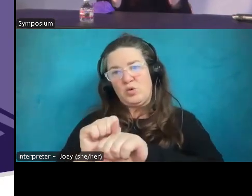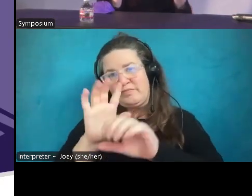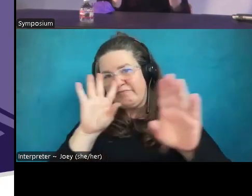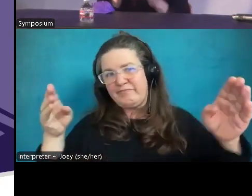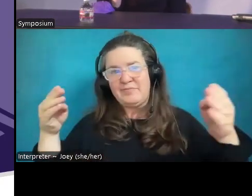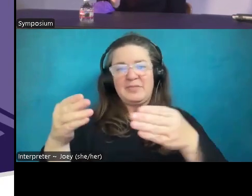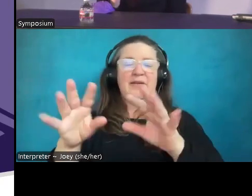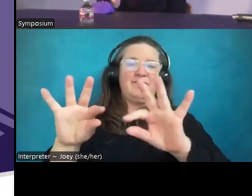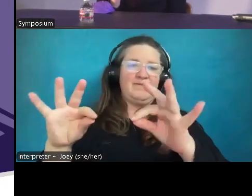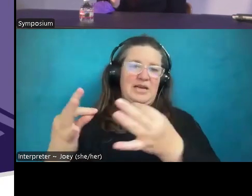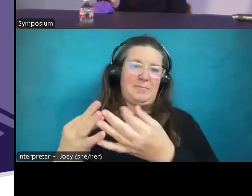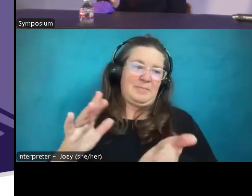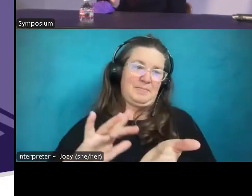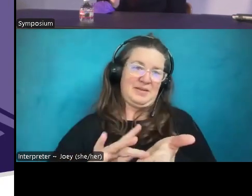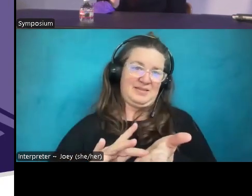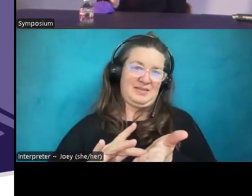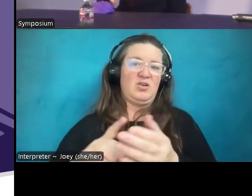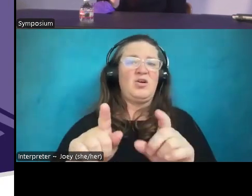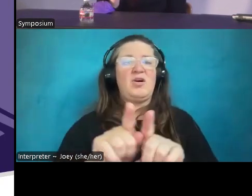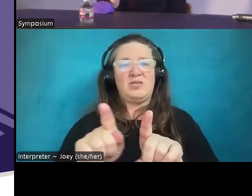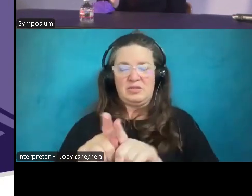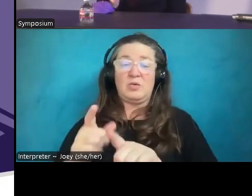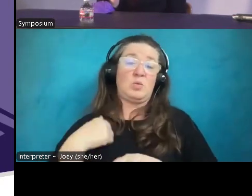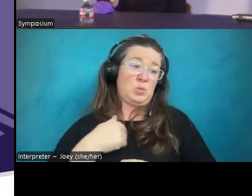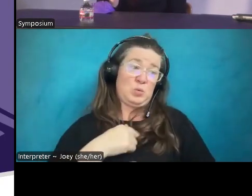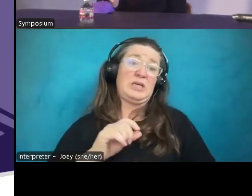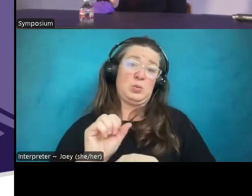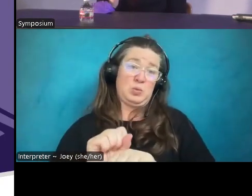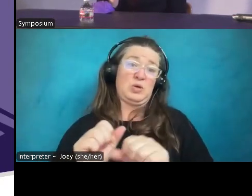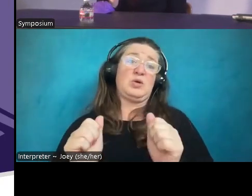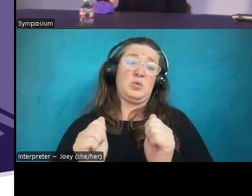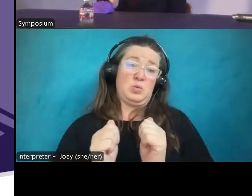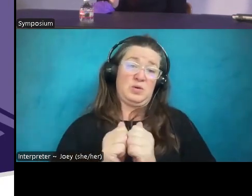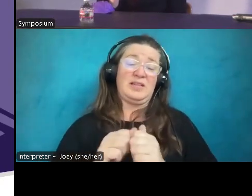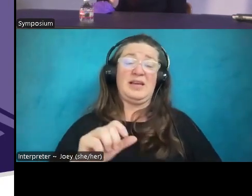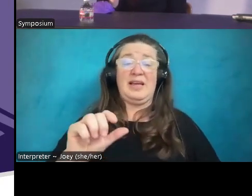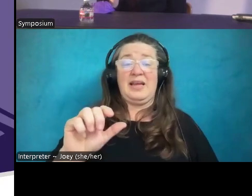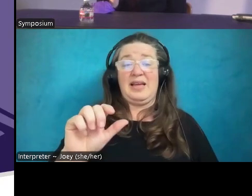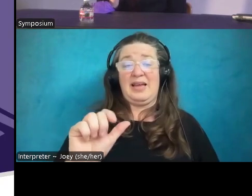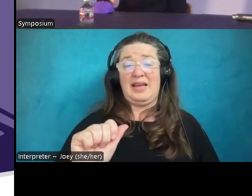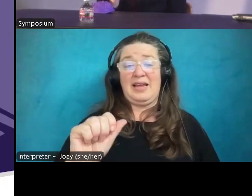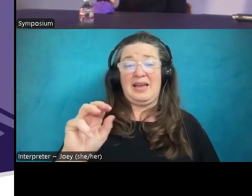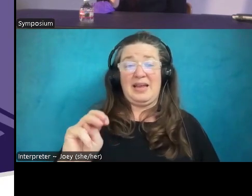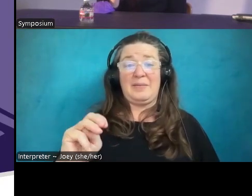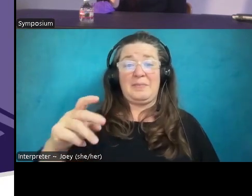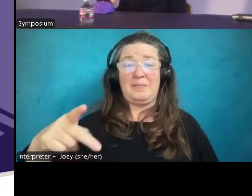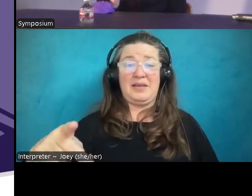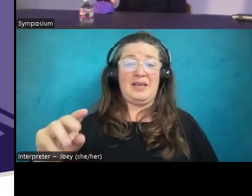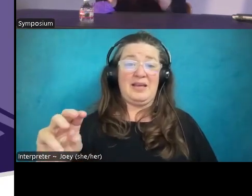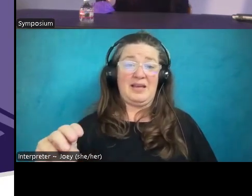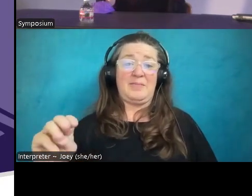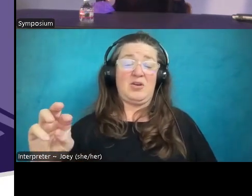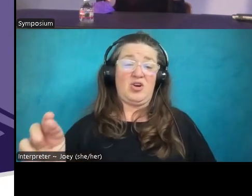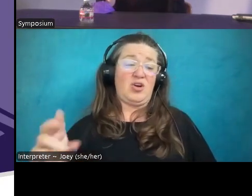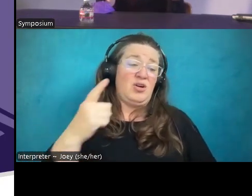the AAPMNR for physiatrists to really to create CME and make that available. And